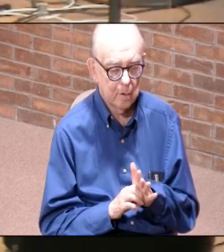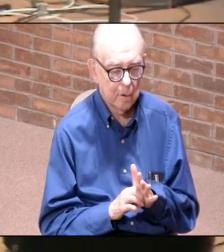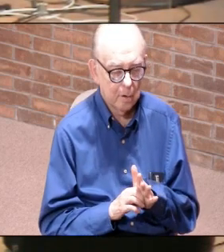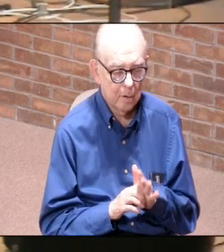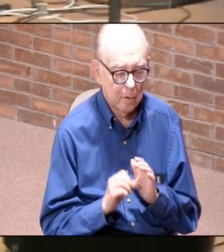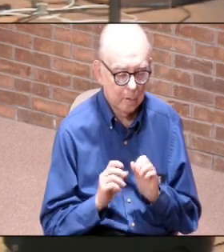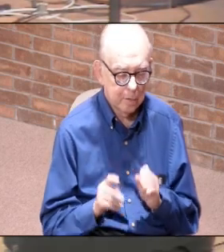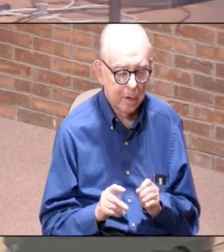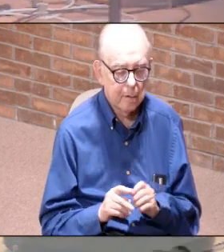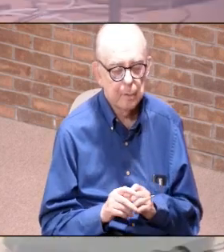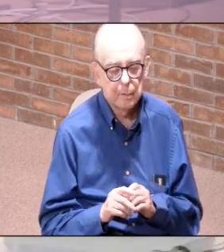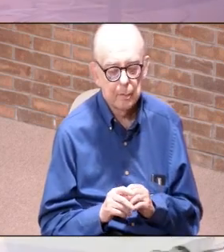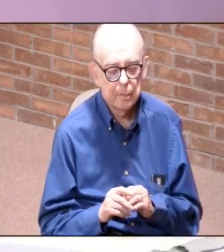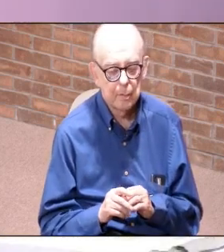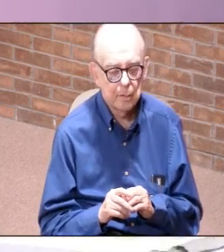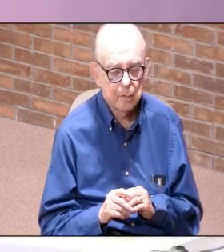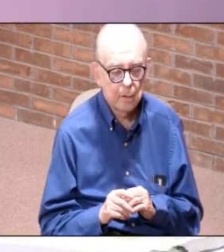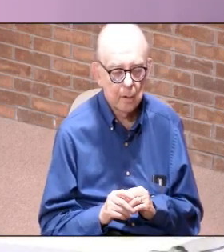Okay?